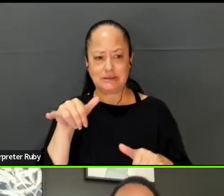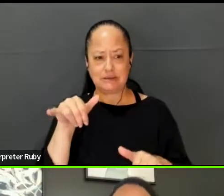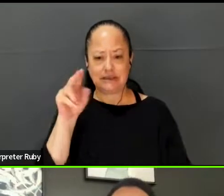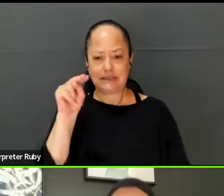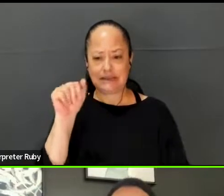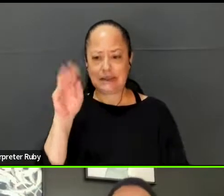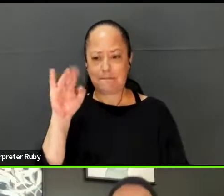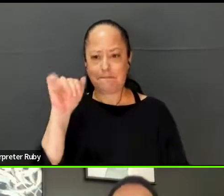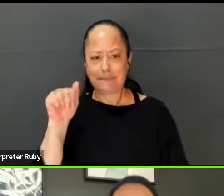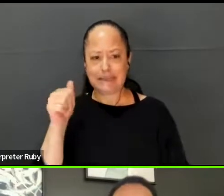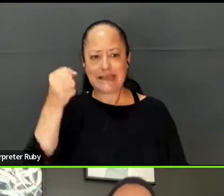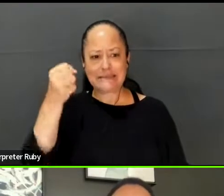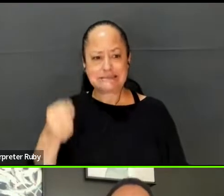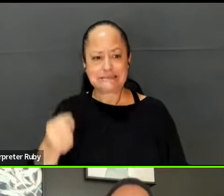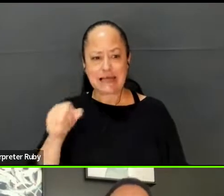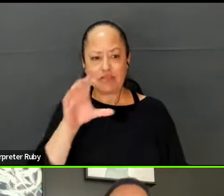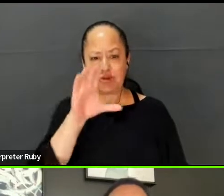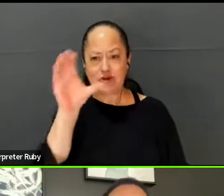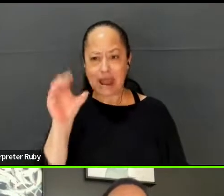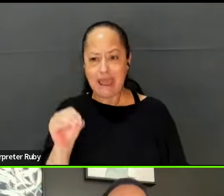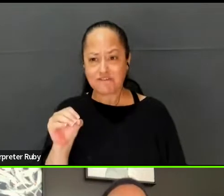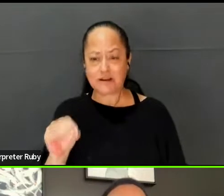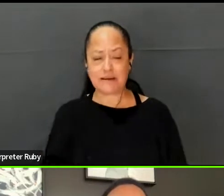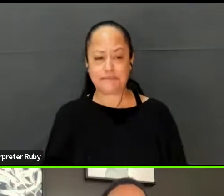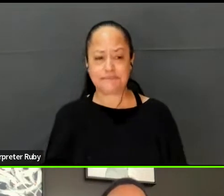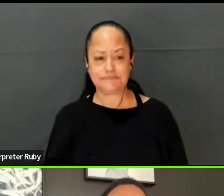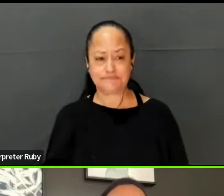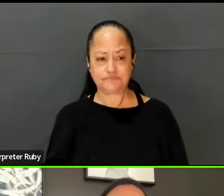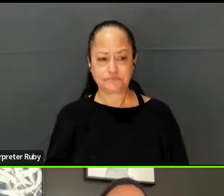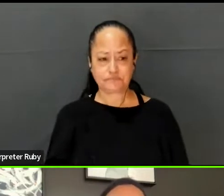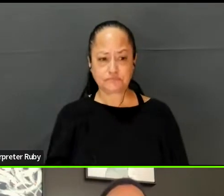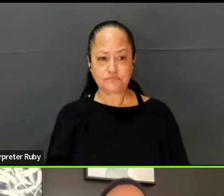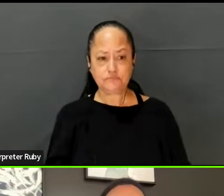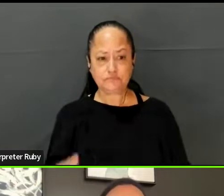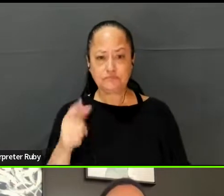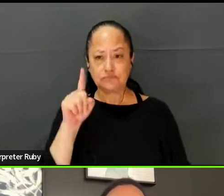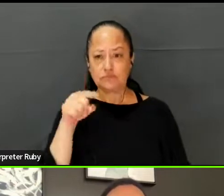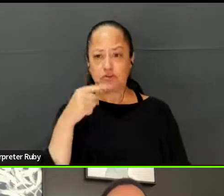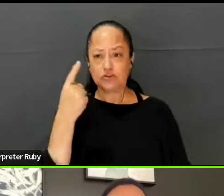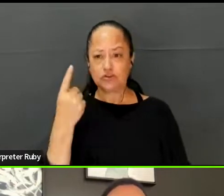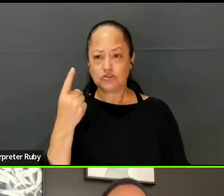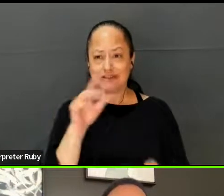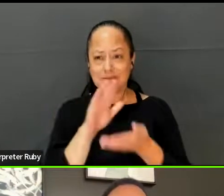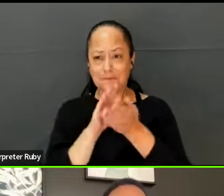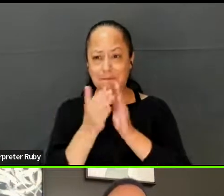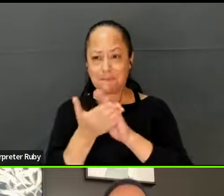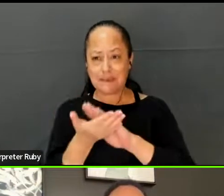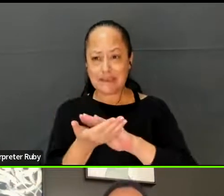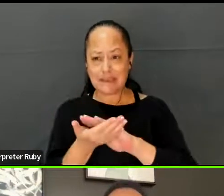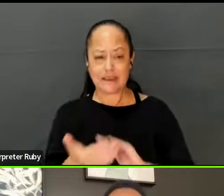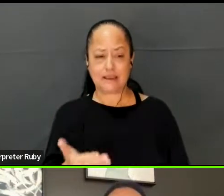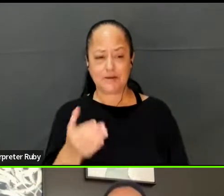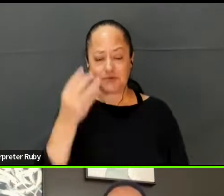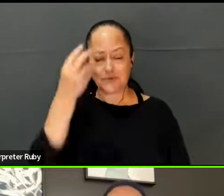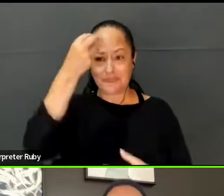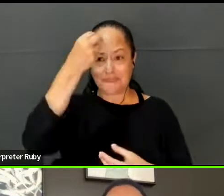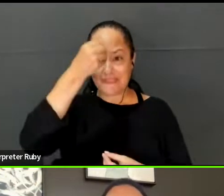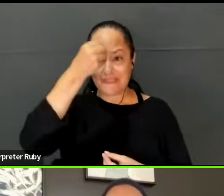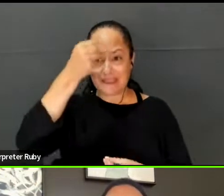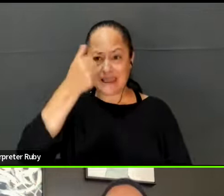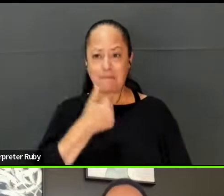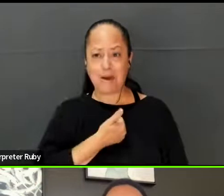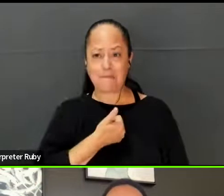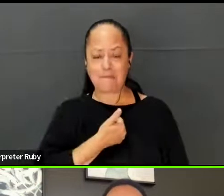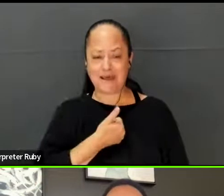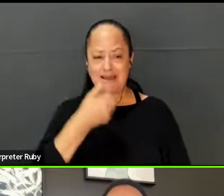Namibia, in Southern Africa. And I just really began to think about myself and to